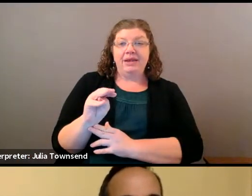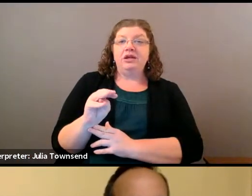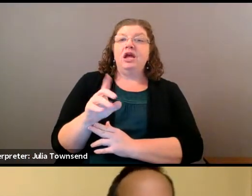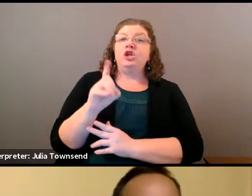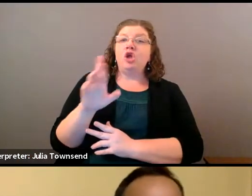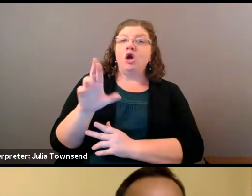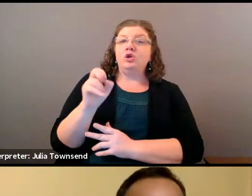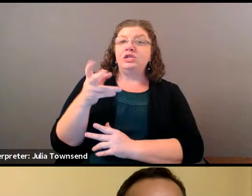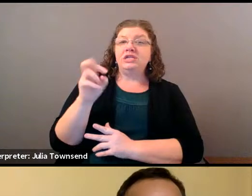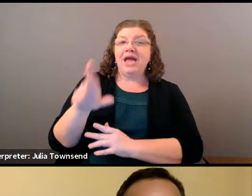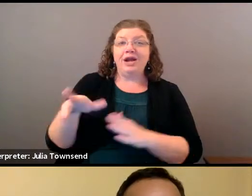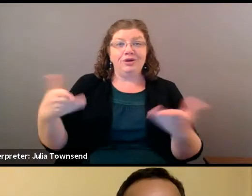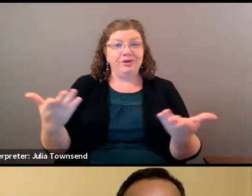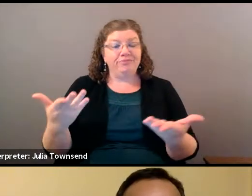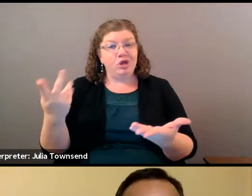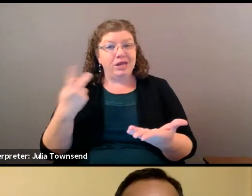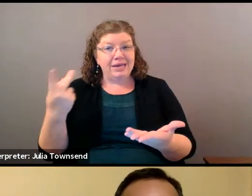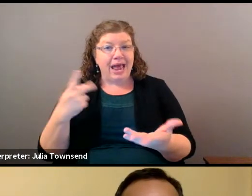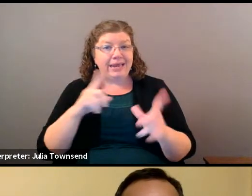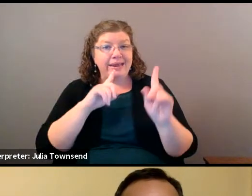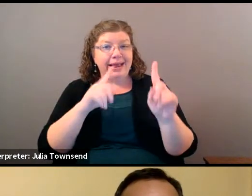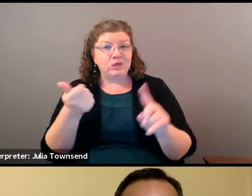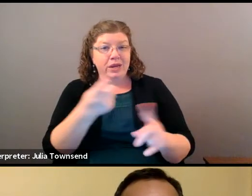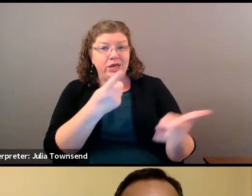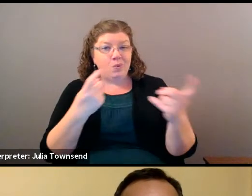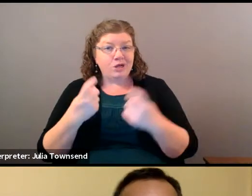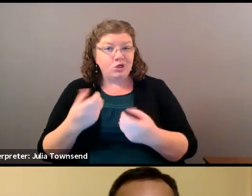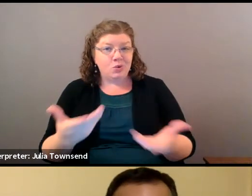and I will be happy to answer any questions you may have.